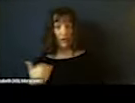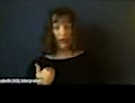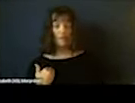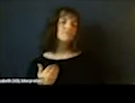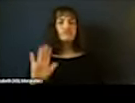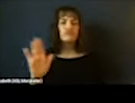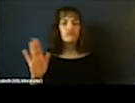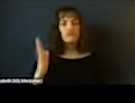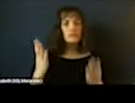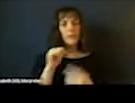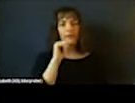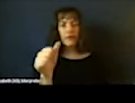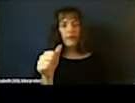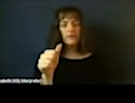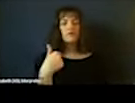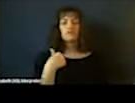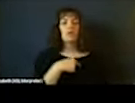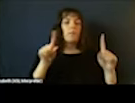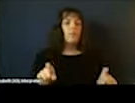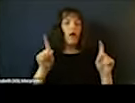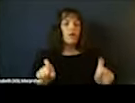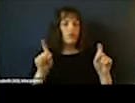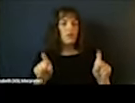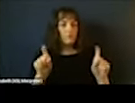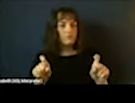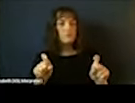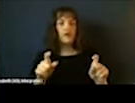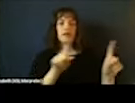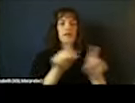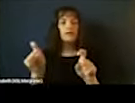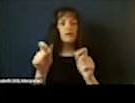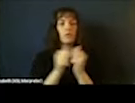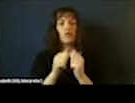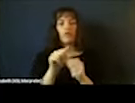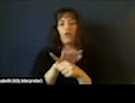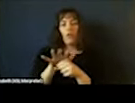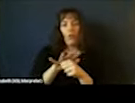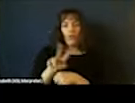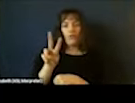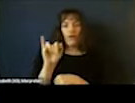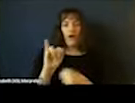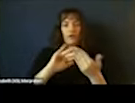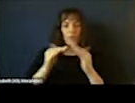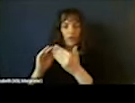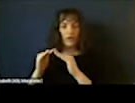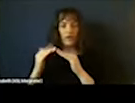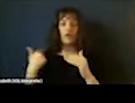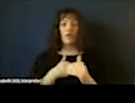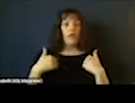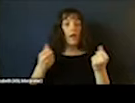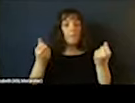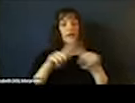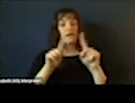we tested a lot of things with our local VI community. We went out with lots of different sized models, with lots of models that had